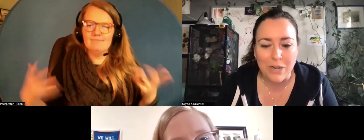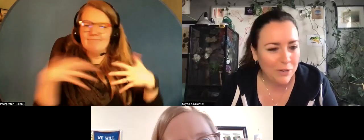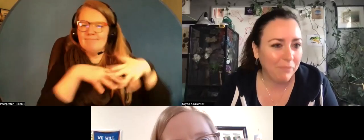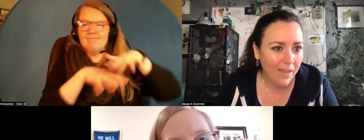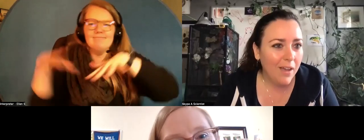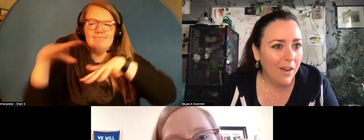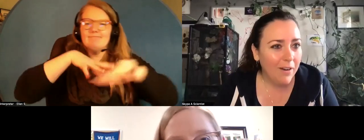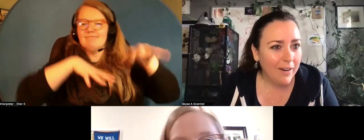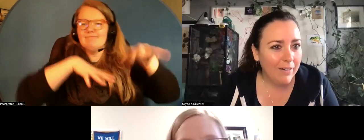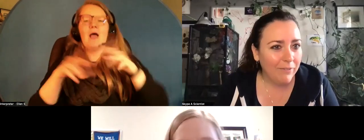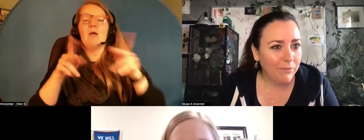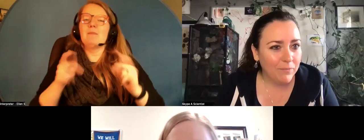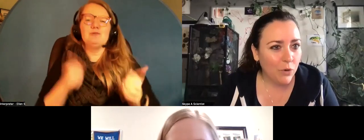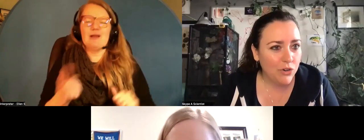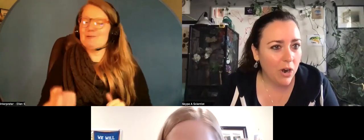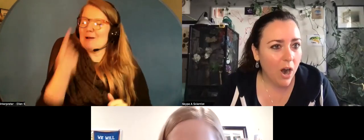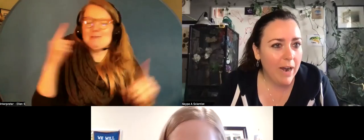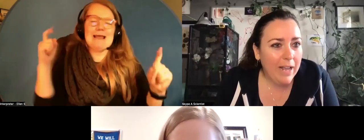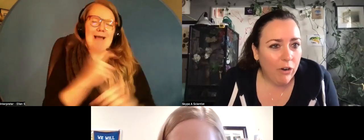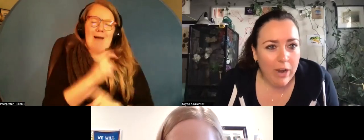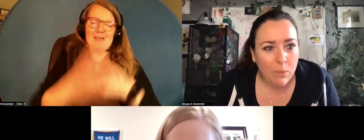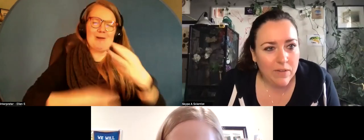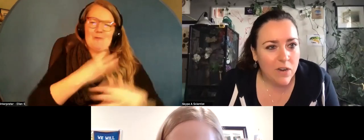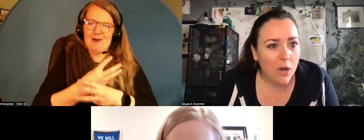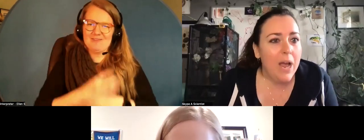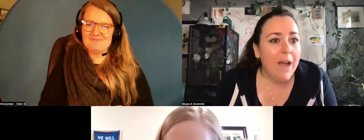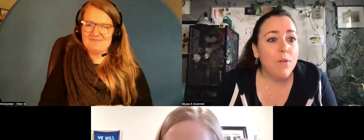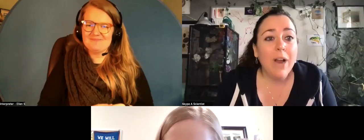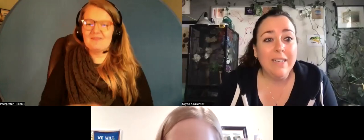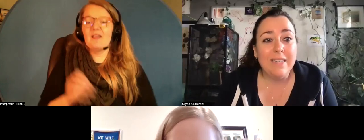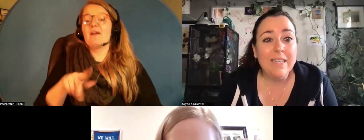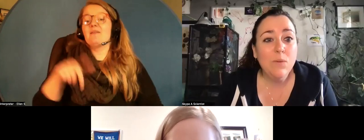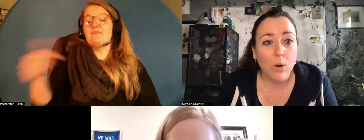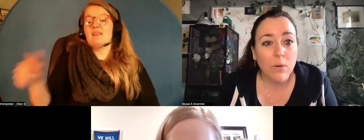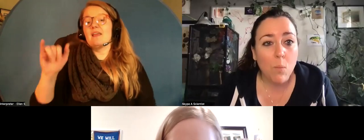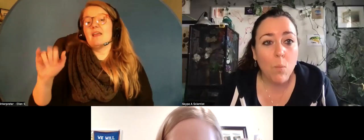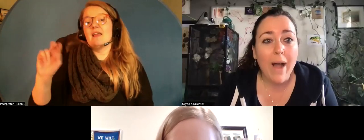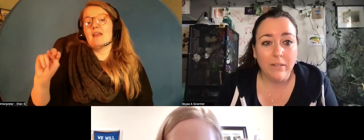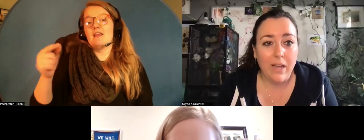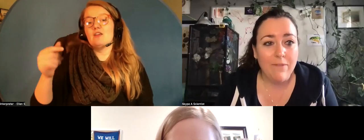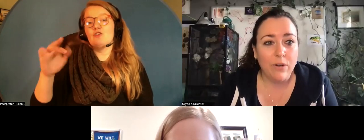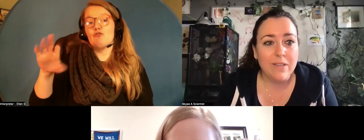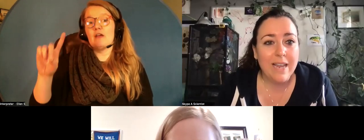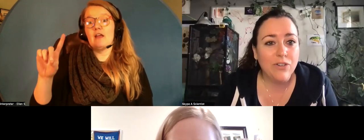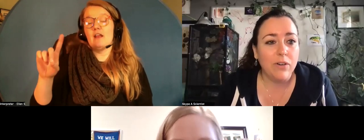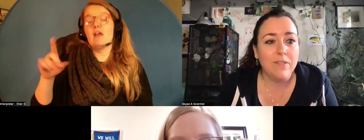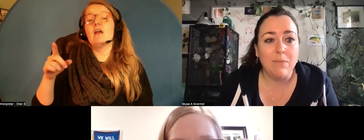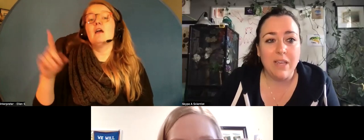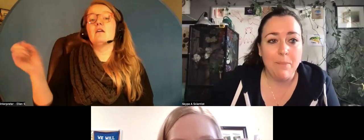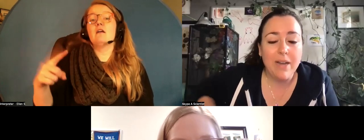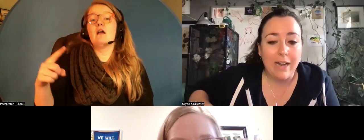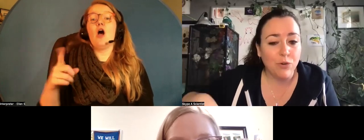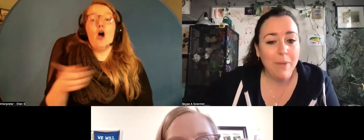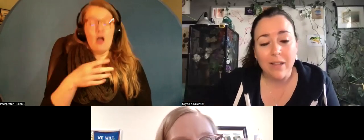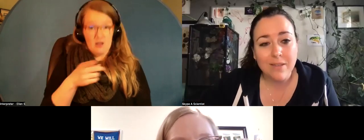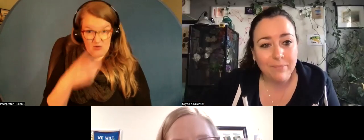complicated situation. Absolutely. Love that. For sure. All right. Ingrid wants to know, have you ever had to deworm wildlife, or does nature seem to